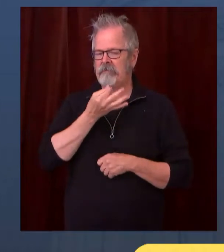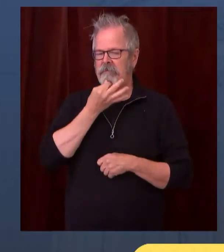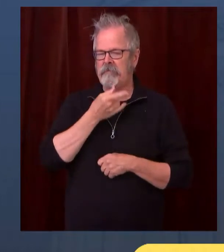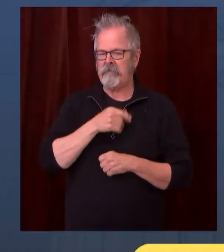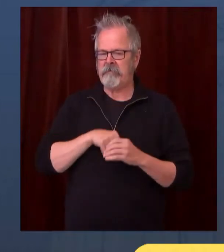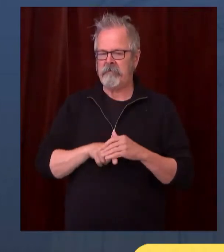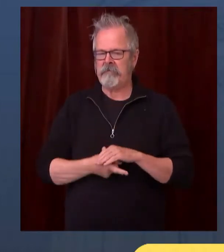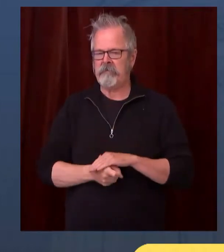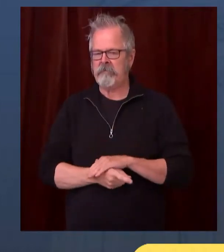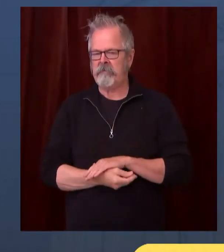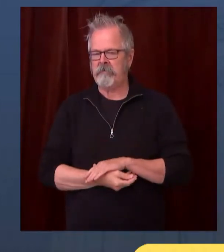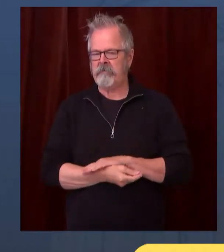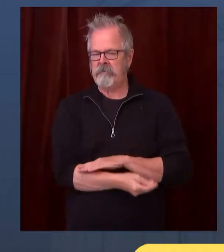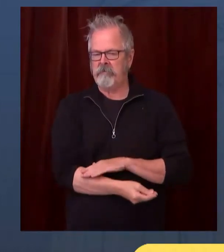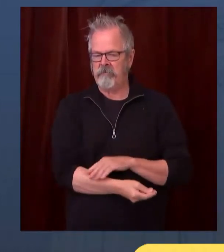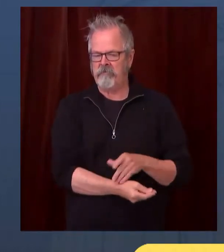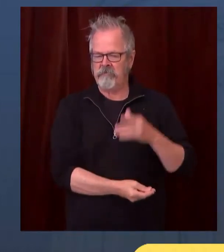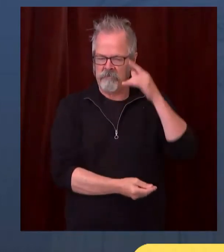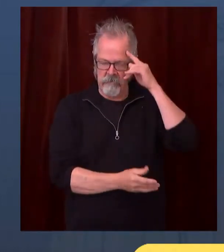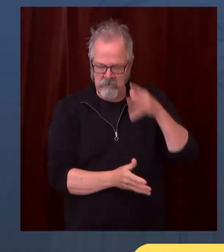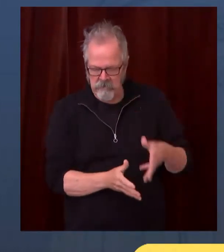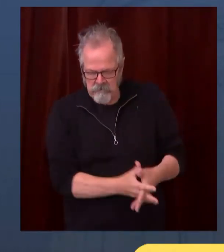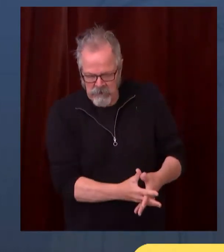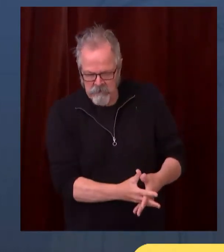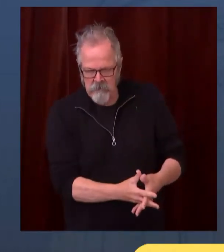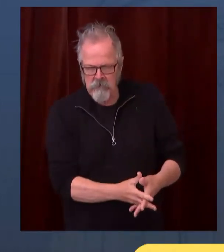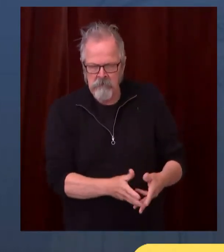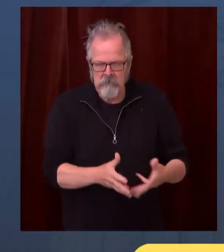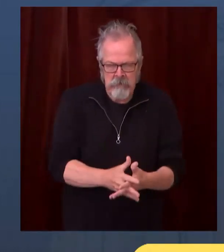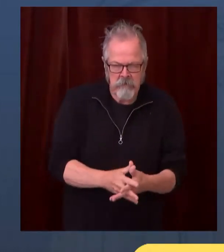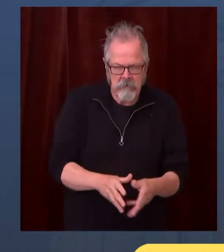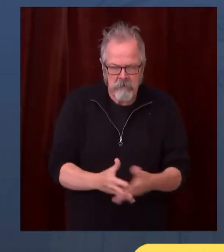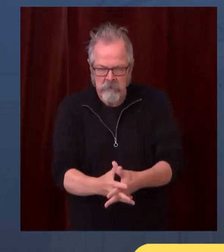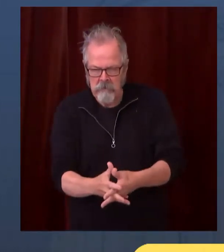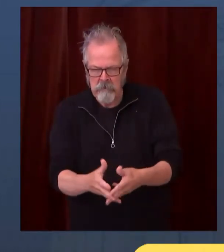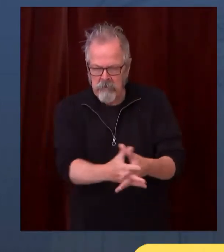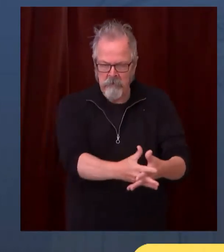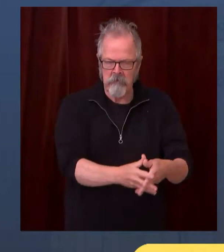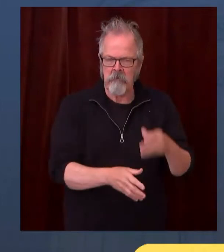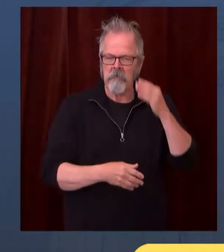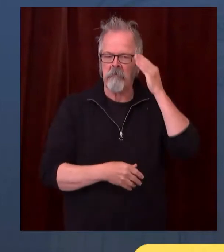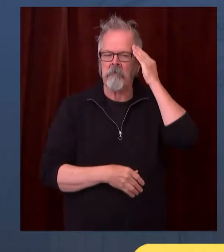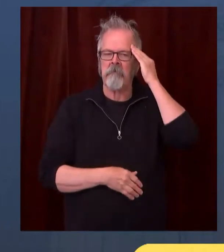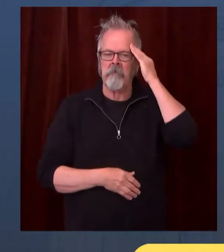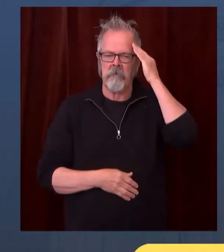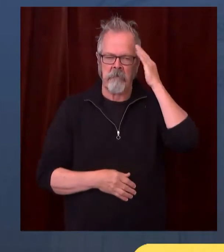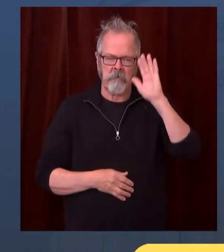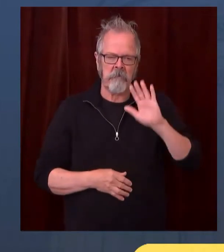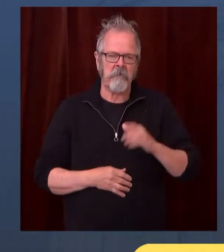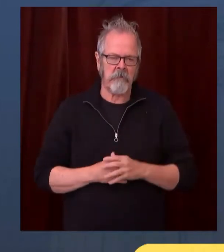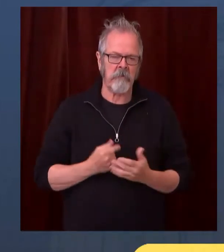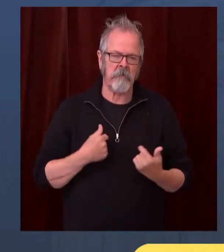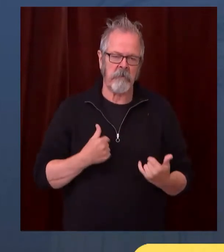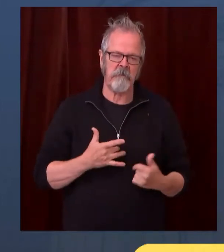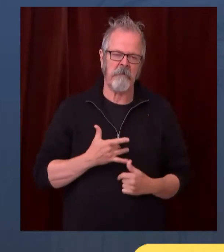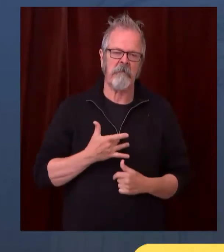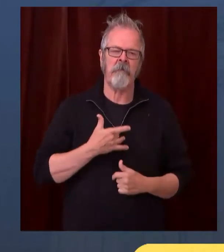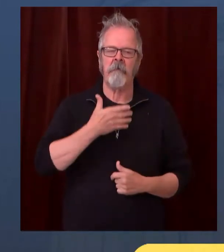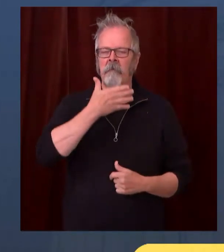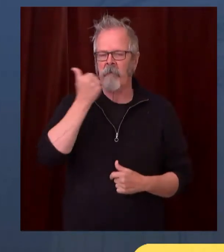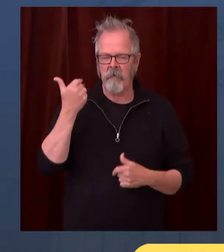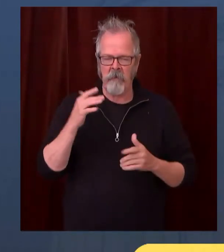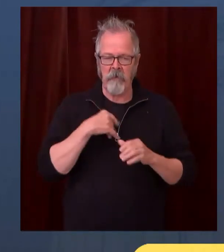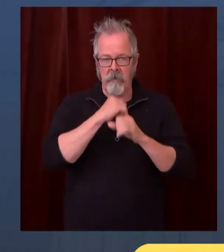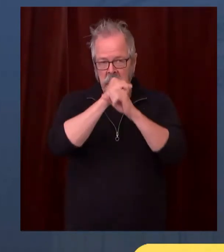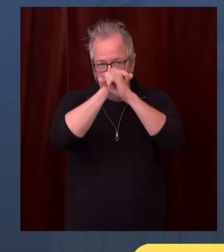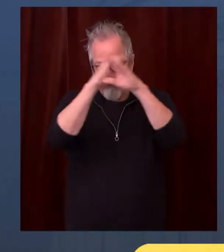has changed since that time, and we're at a much better place. If I can add too, that looking at it from